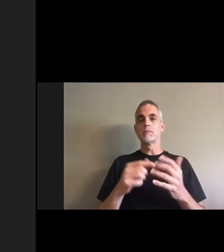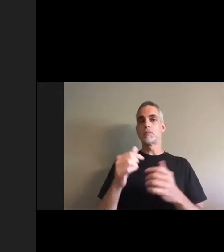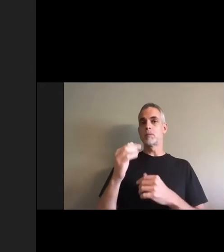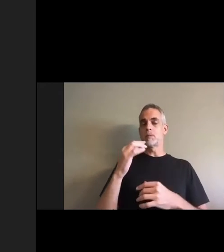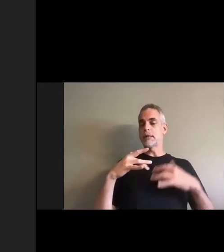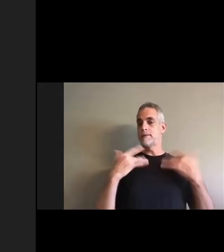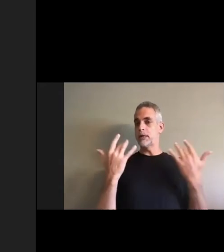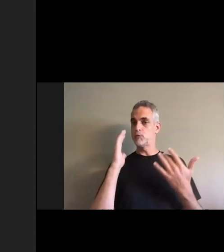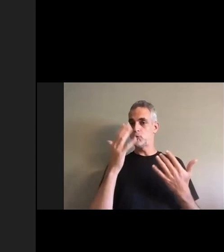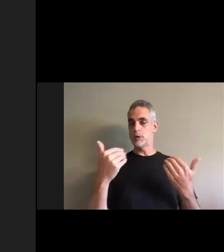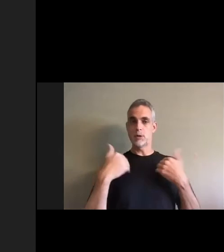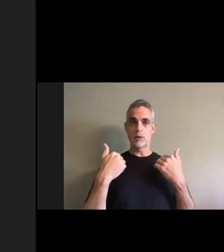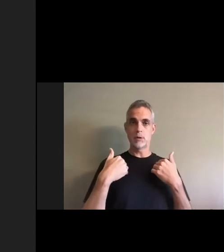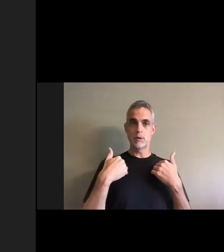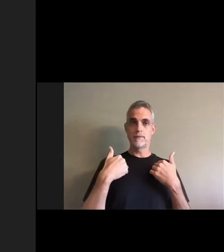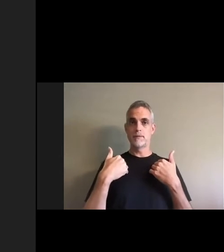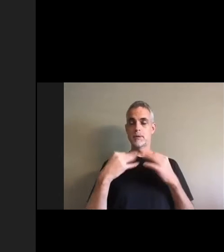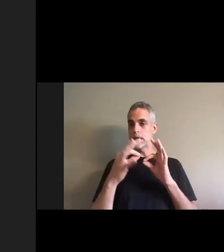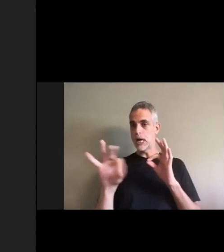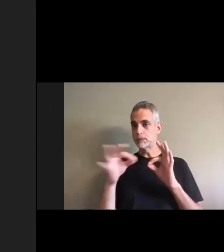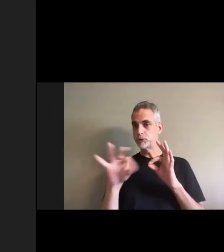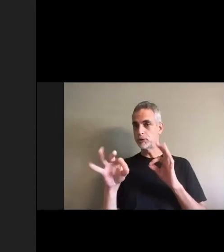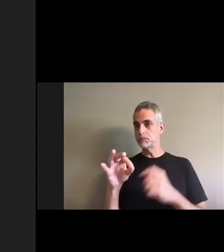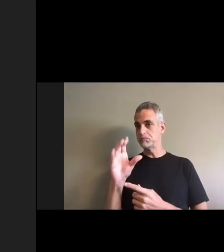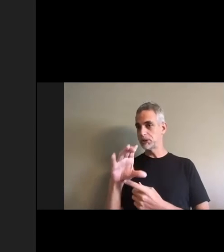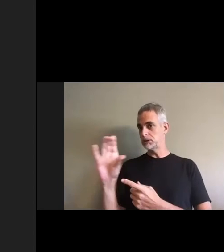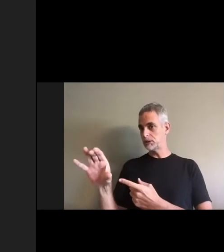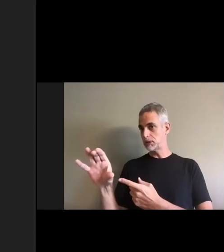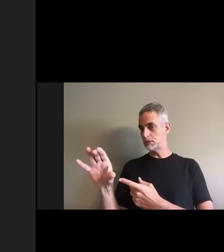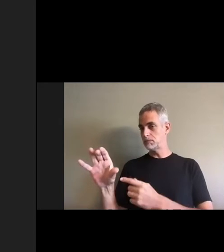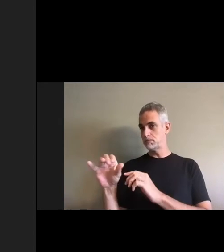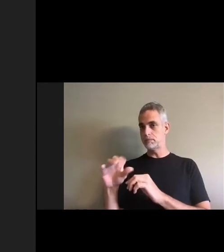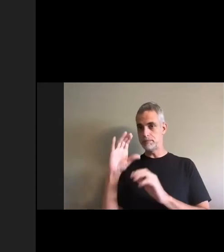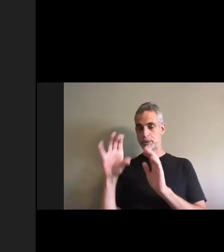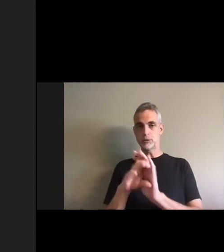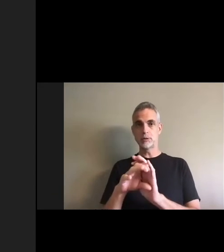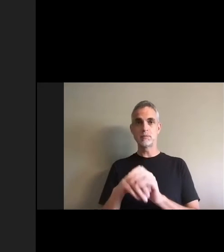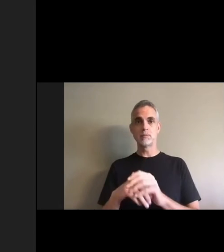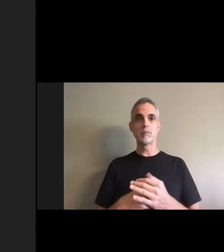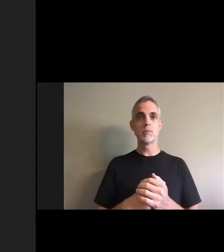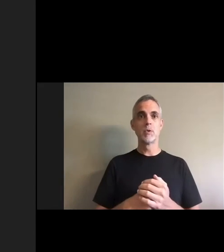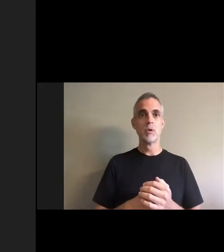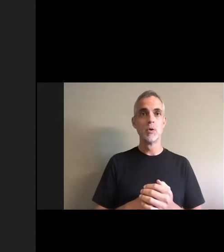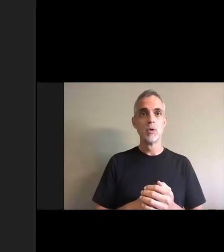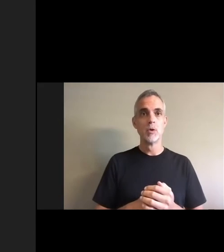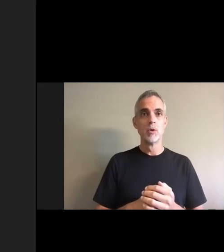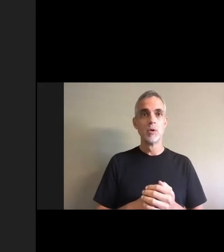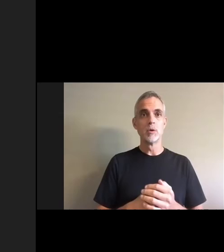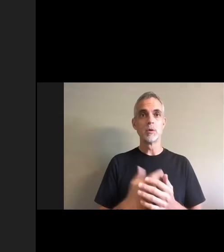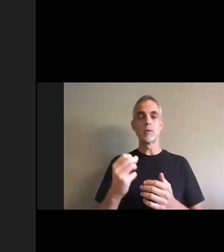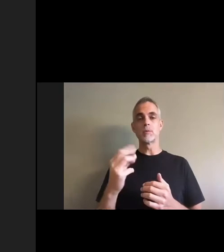Perhaps the event will contain closed captions you see the CC icon,